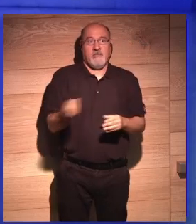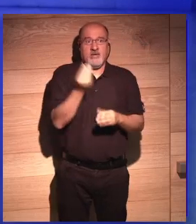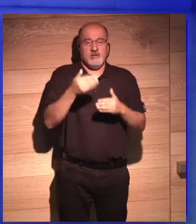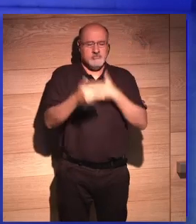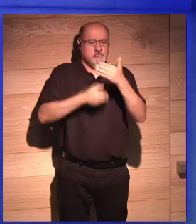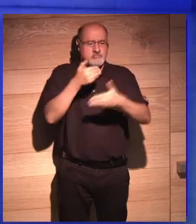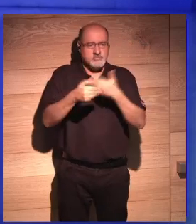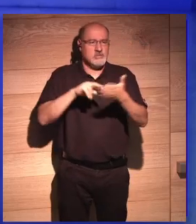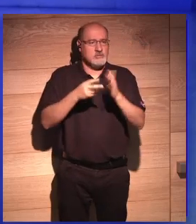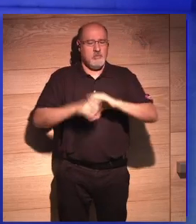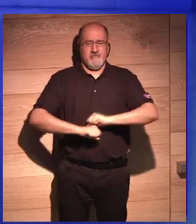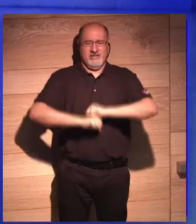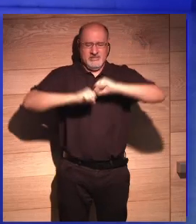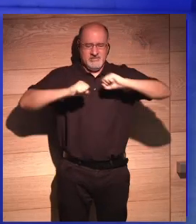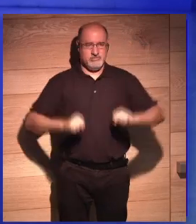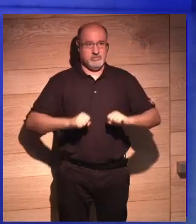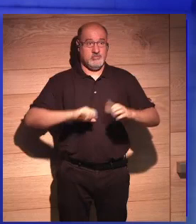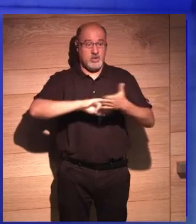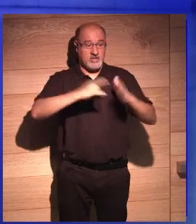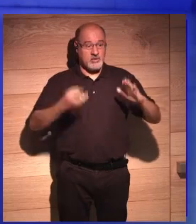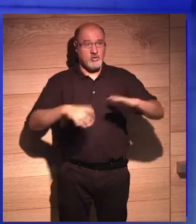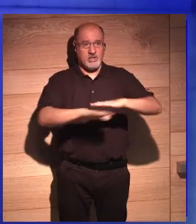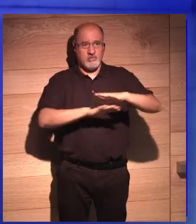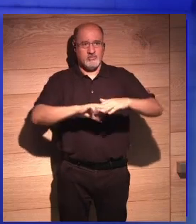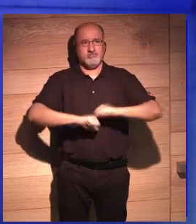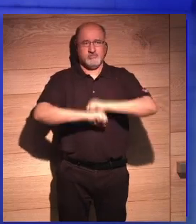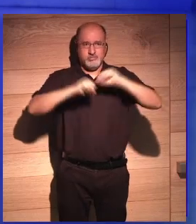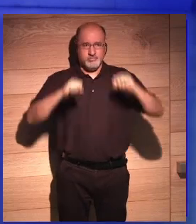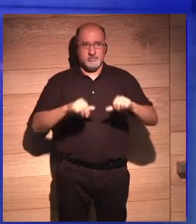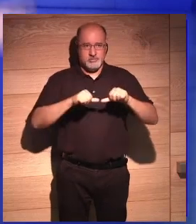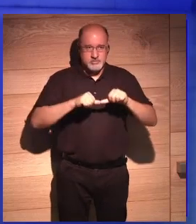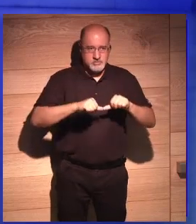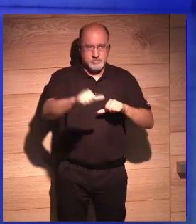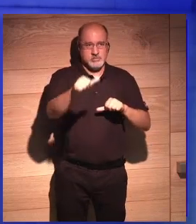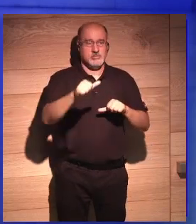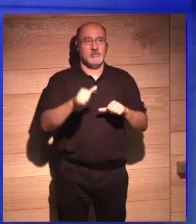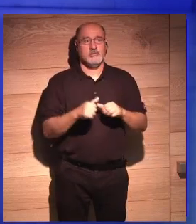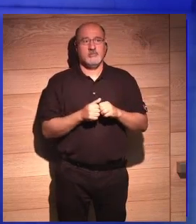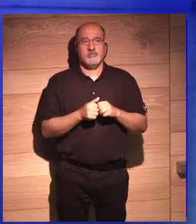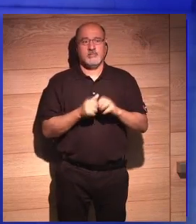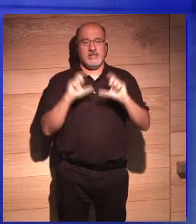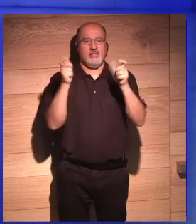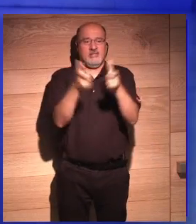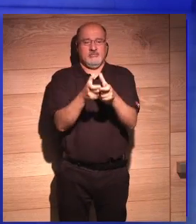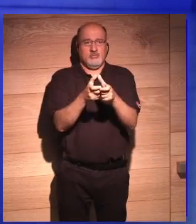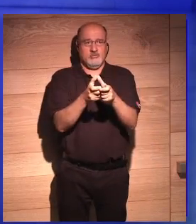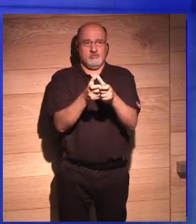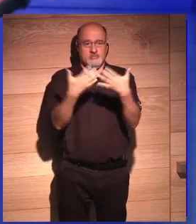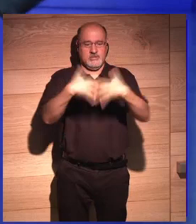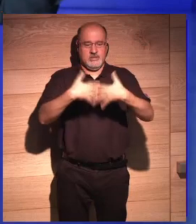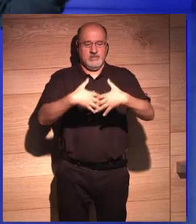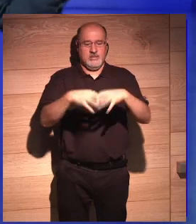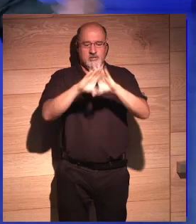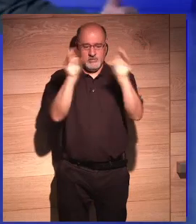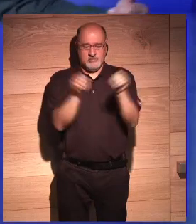worked technically and had a kind of pit stop team. If hardware went down, we had hot swappable hardware to